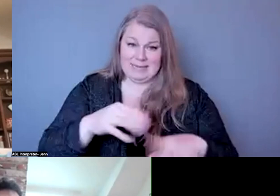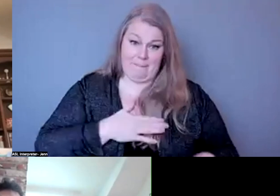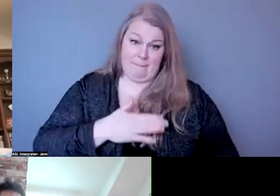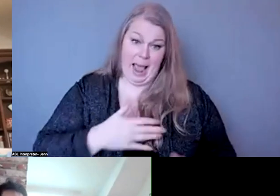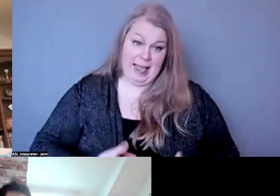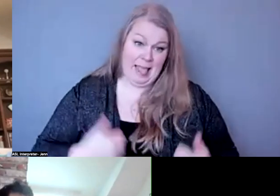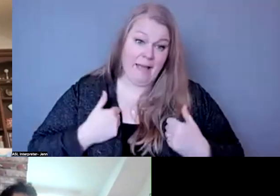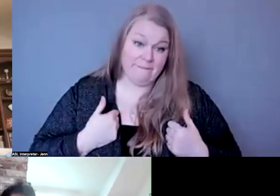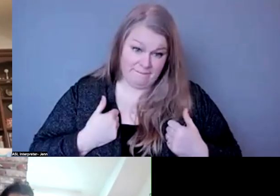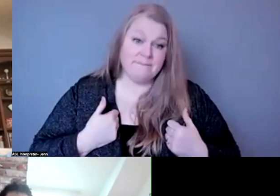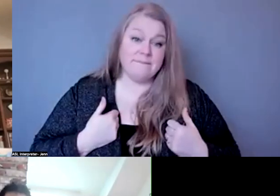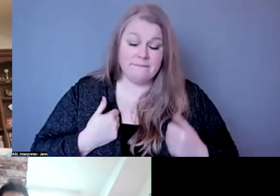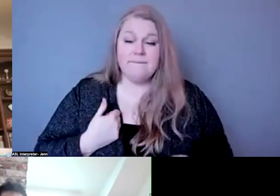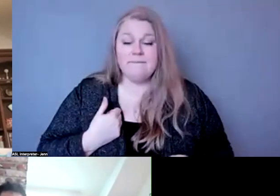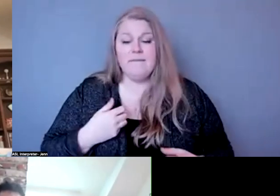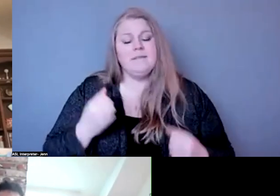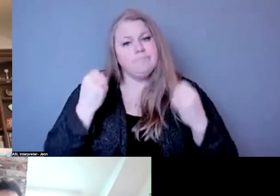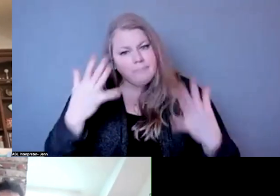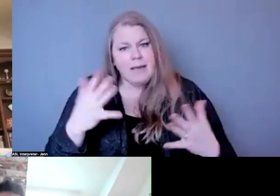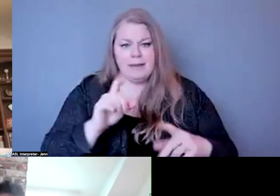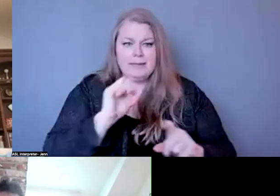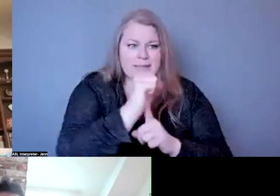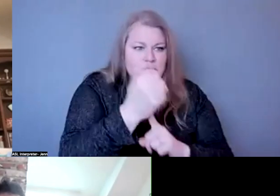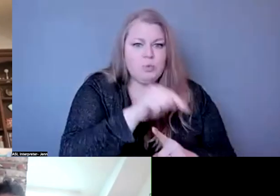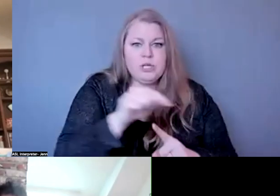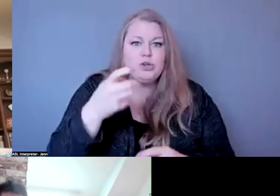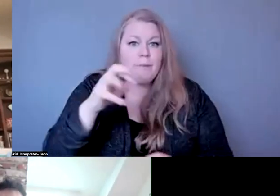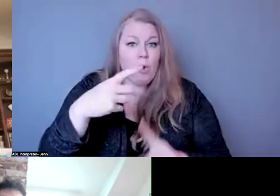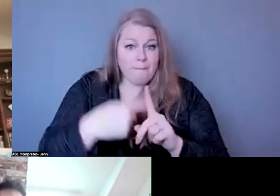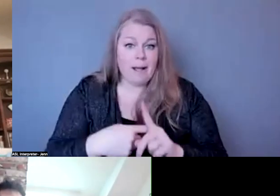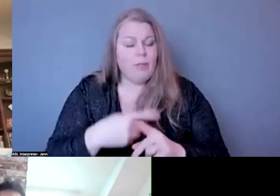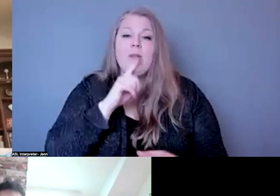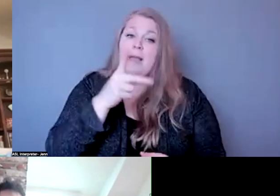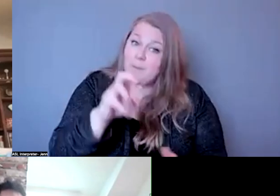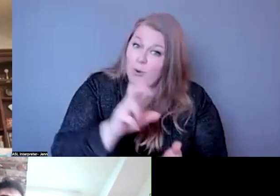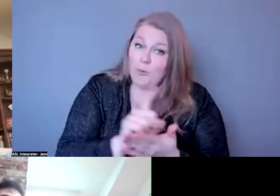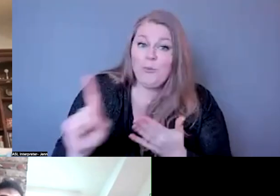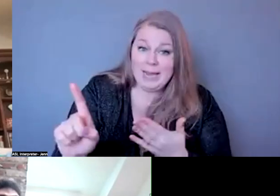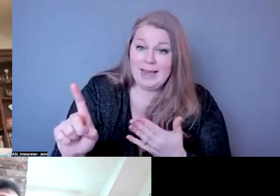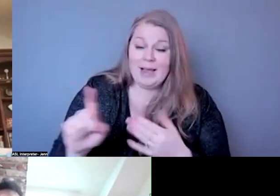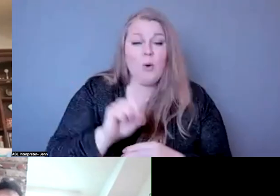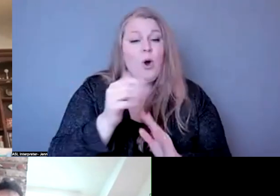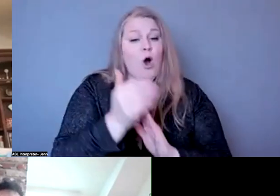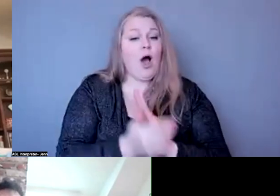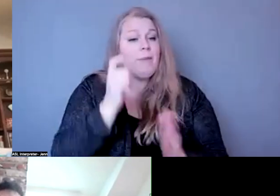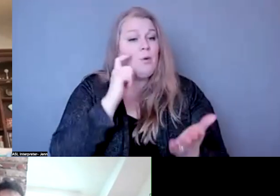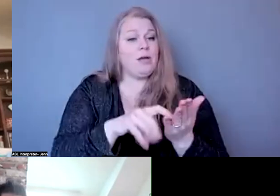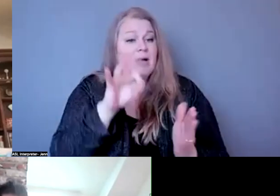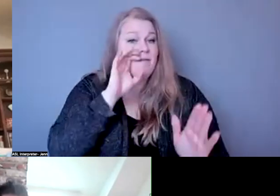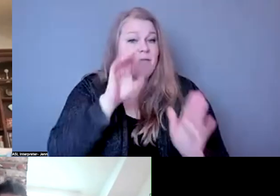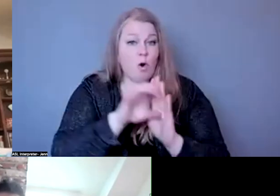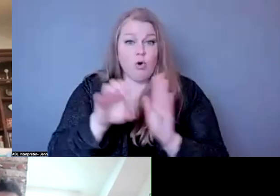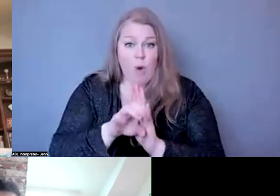are dozens of use cases per month, per week even, in which automated recognition of photographs,